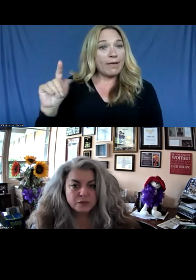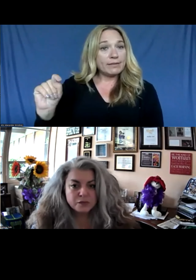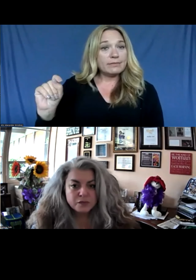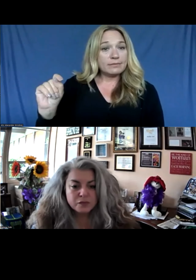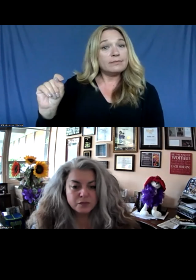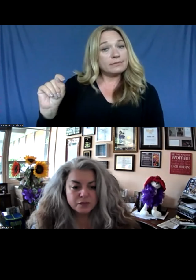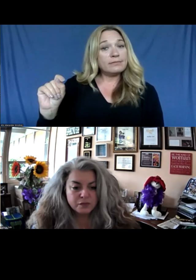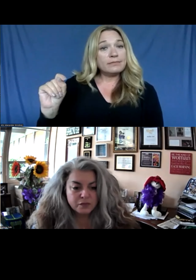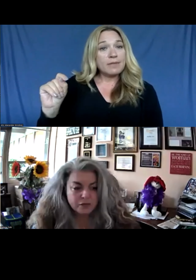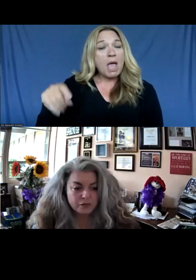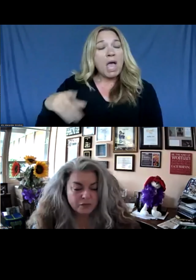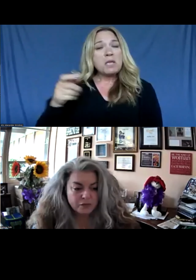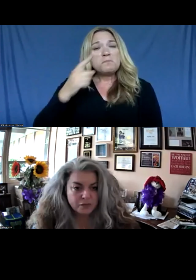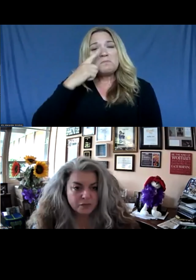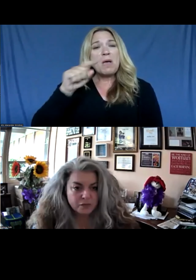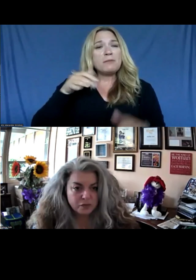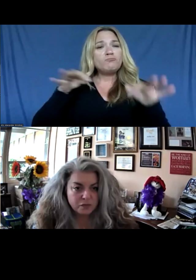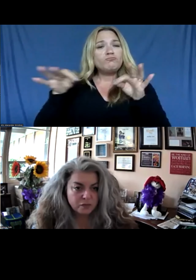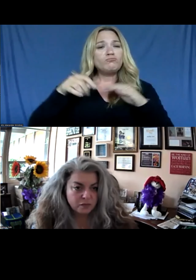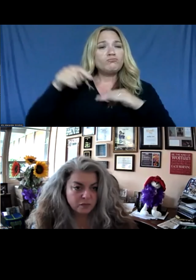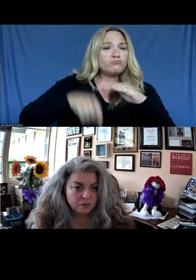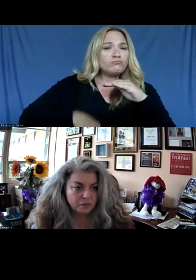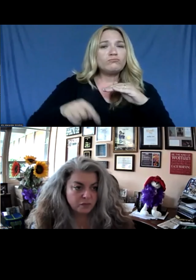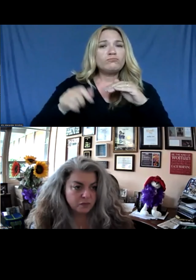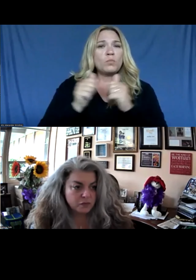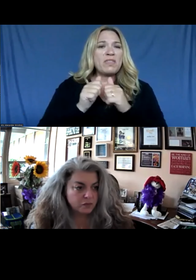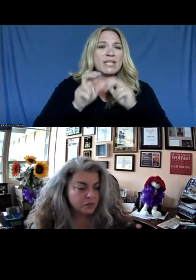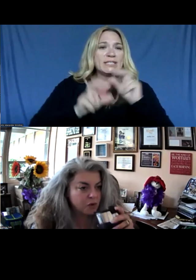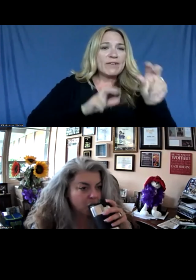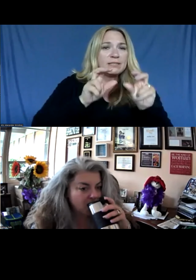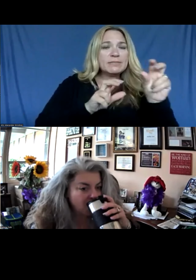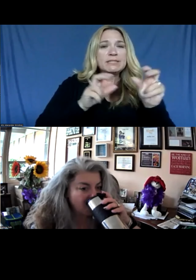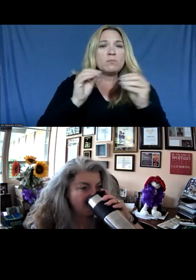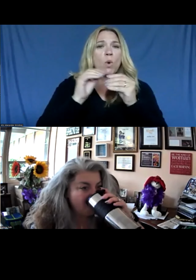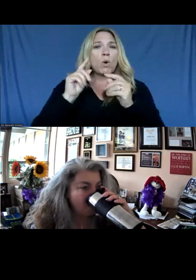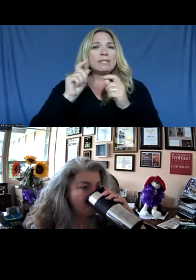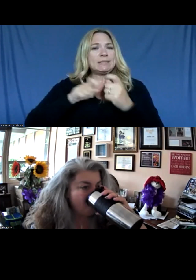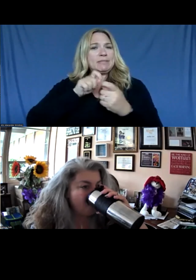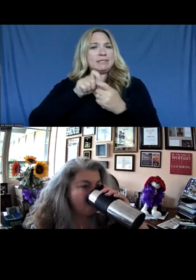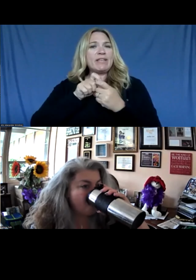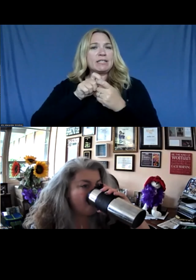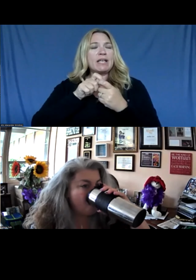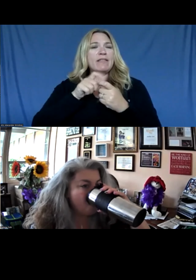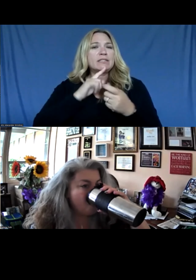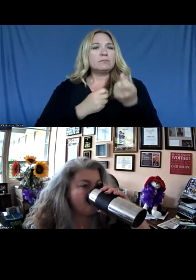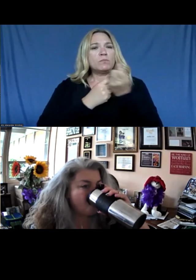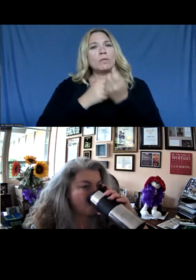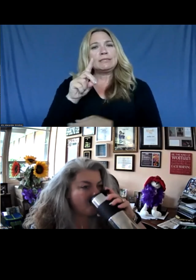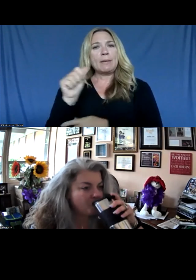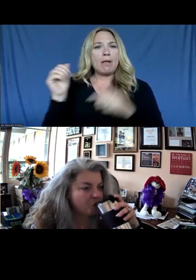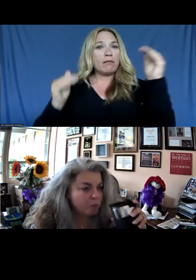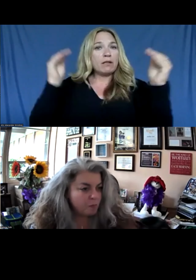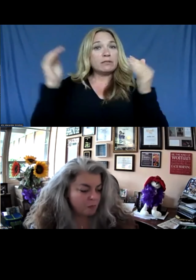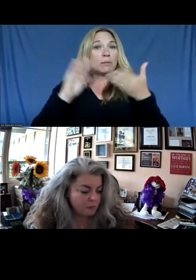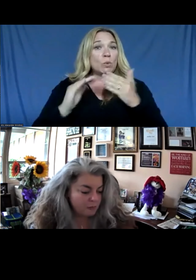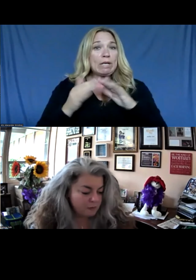us take a little bit of a deeper dive into investments specific or supportive of the disabled adult community. Are there